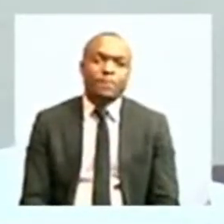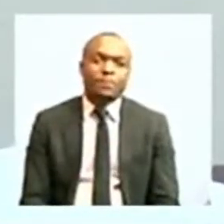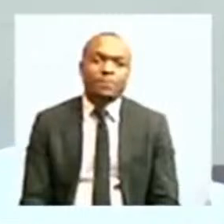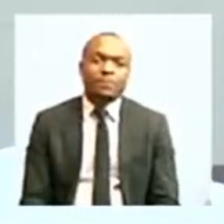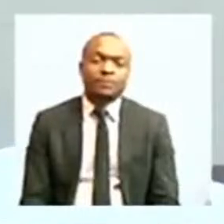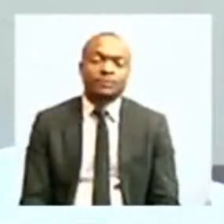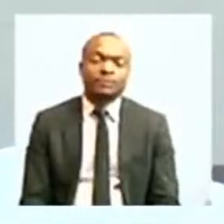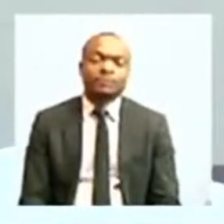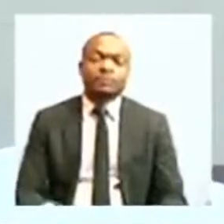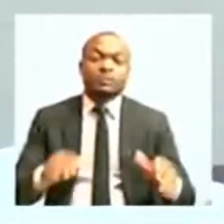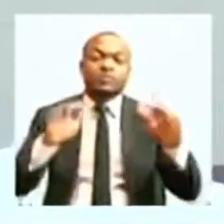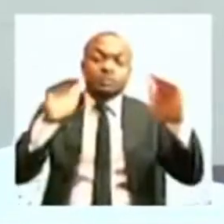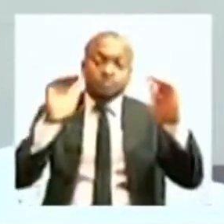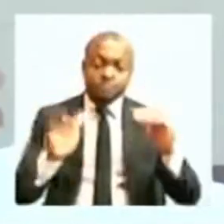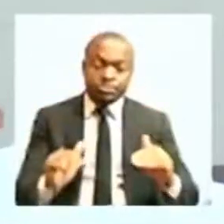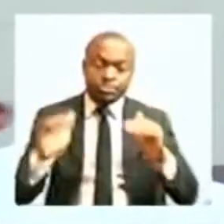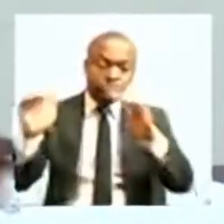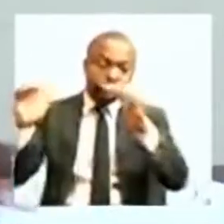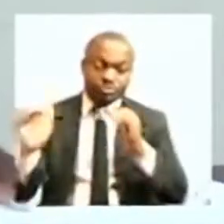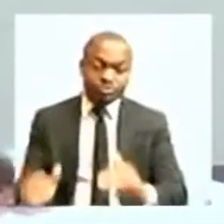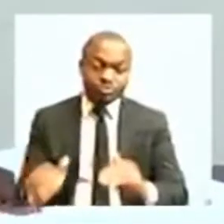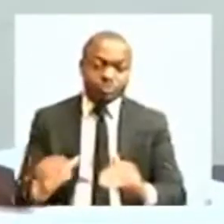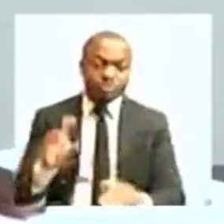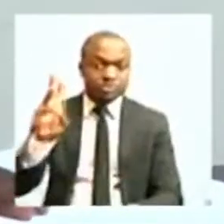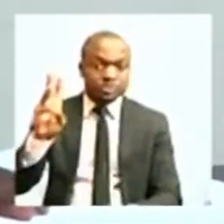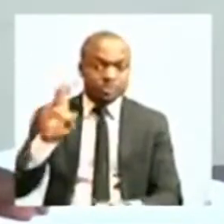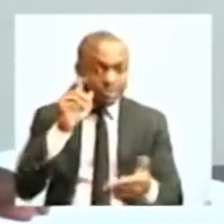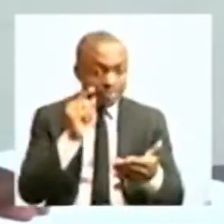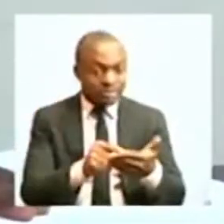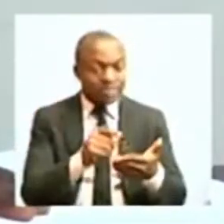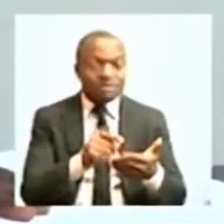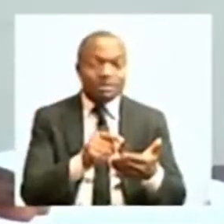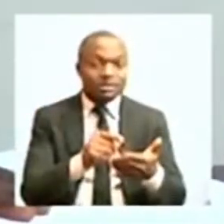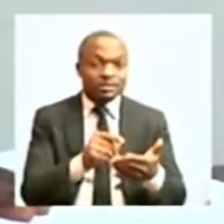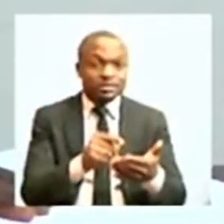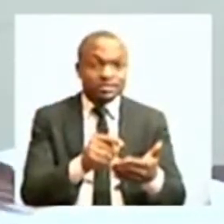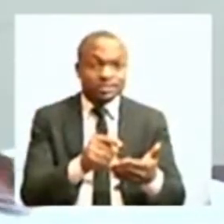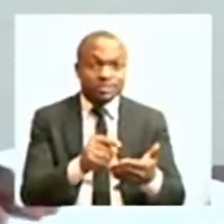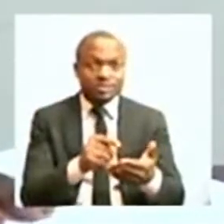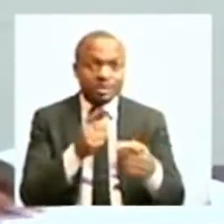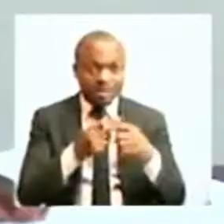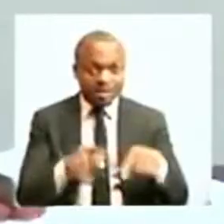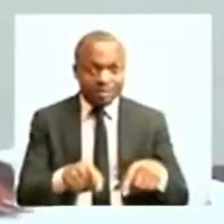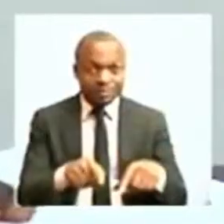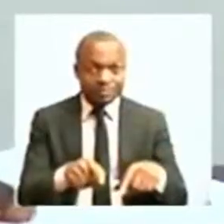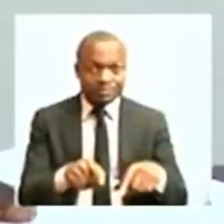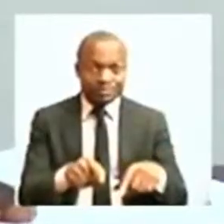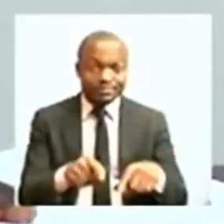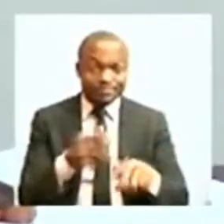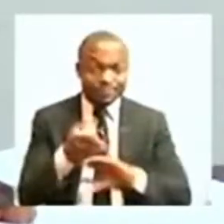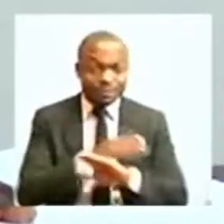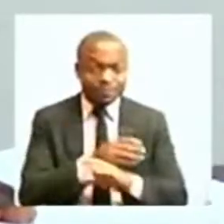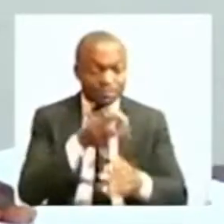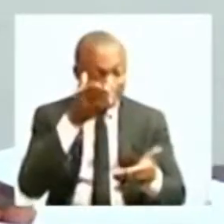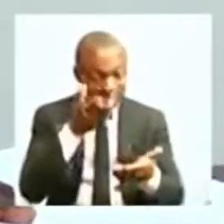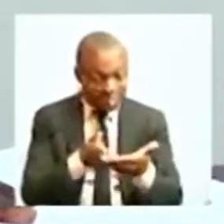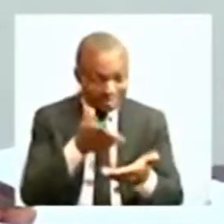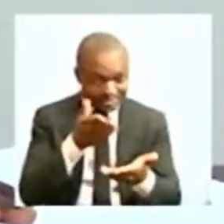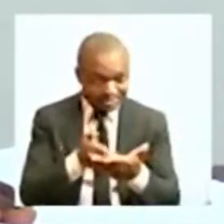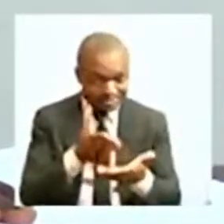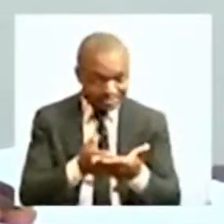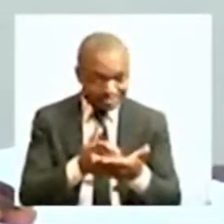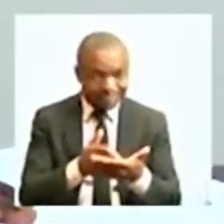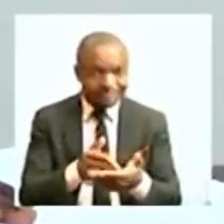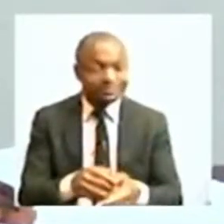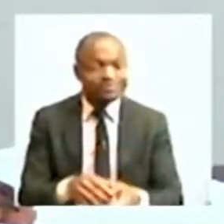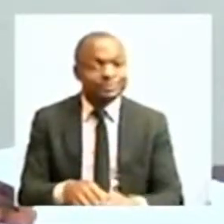demotion of 6. Those were done even before these deliberations. After these deliberations, PS, we are yet to see.